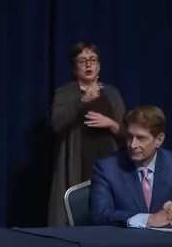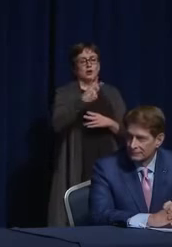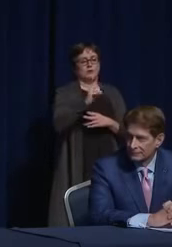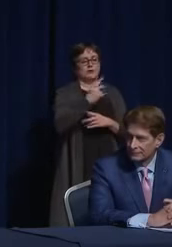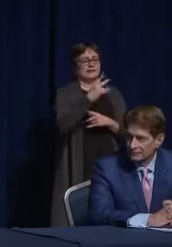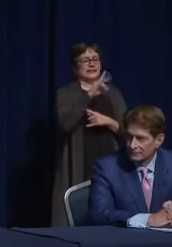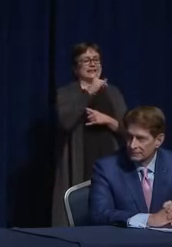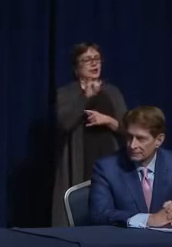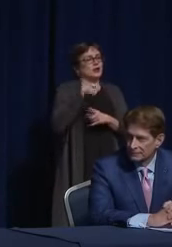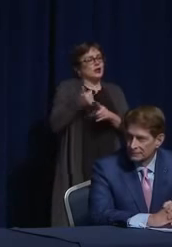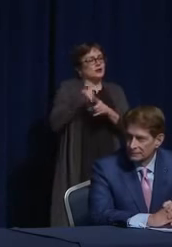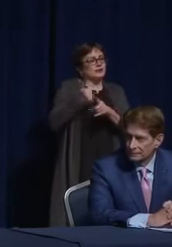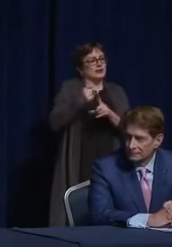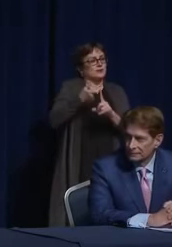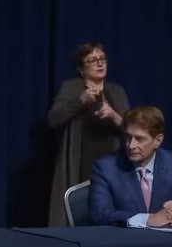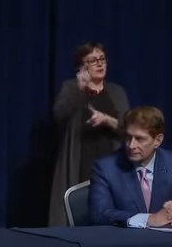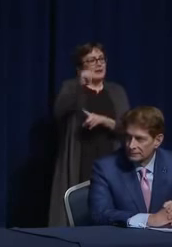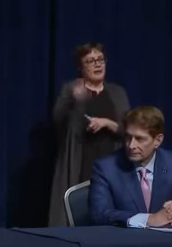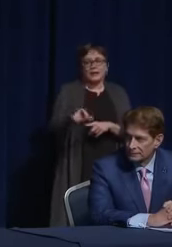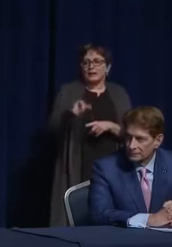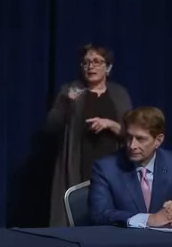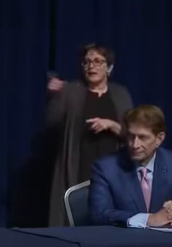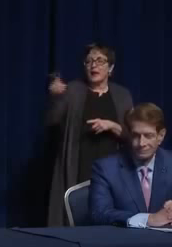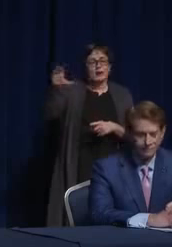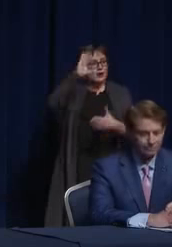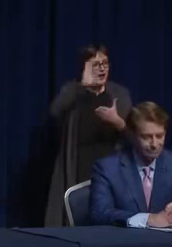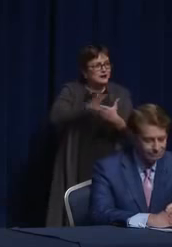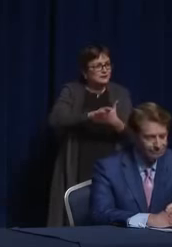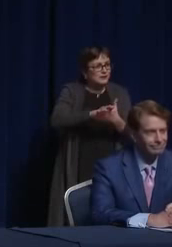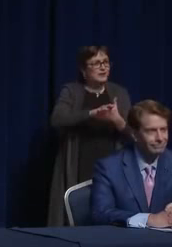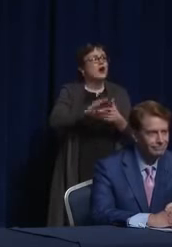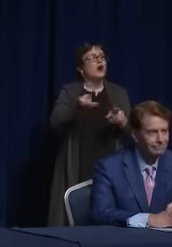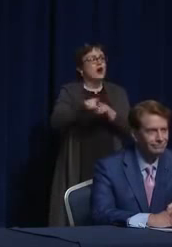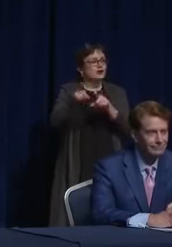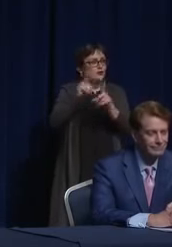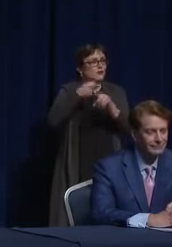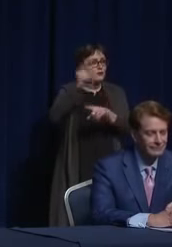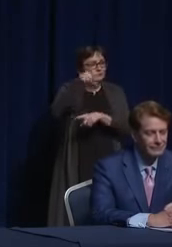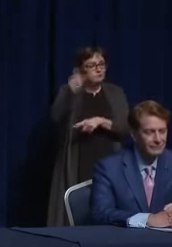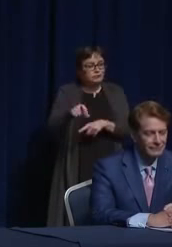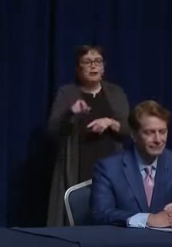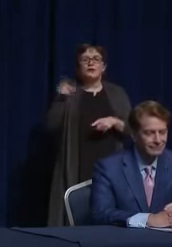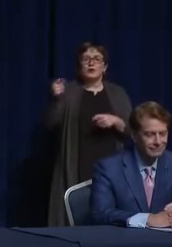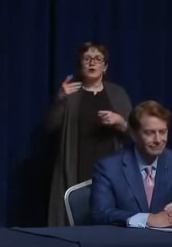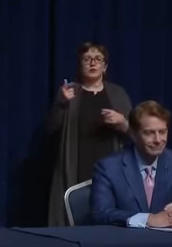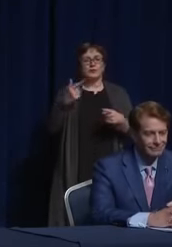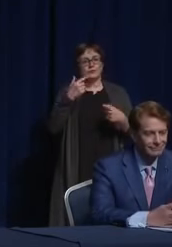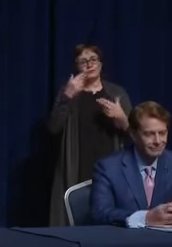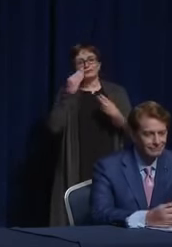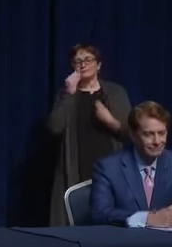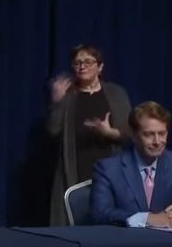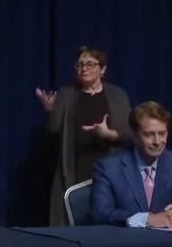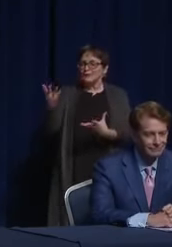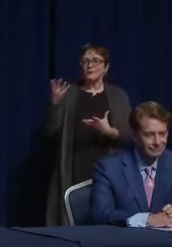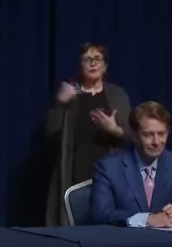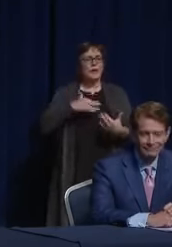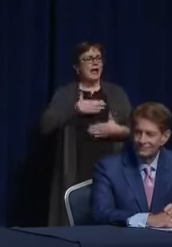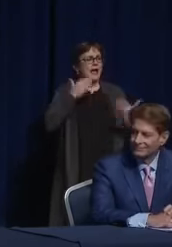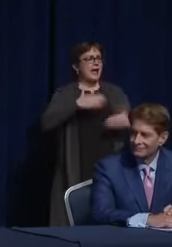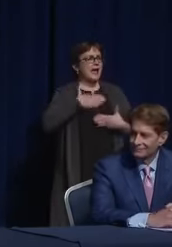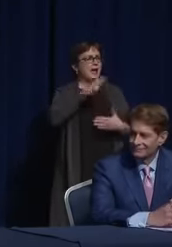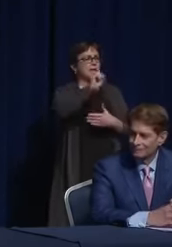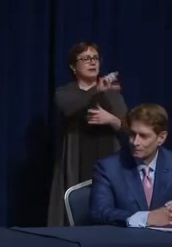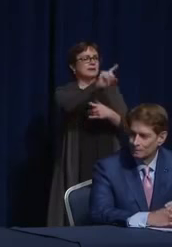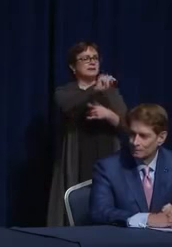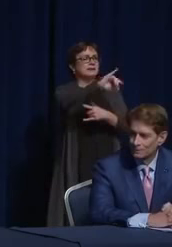up and down the great state of New Jersey, happy St. Joseph's Day. This is a big day in the Italian American